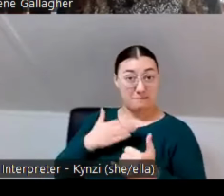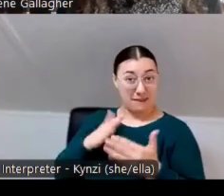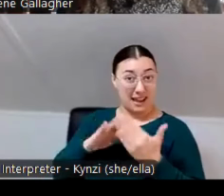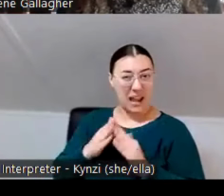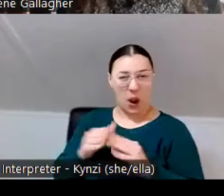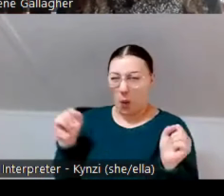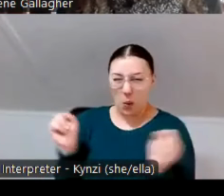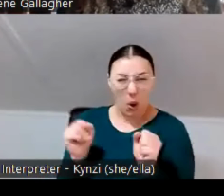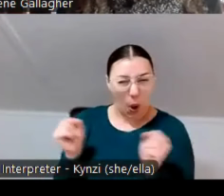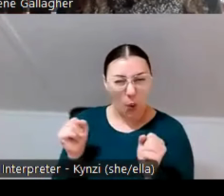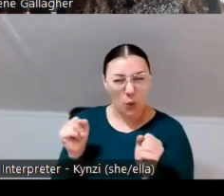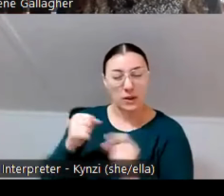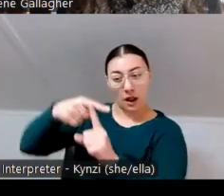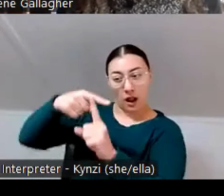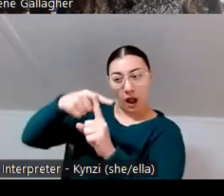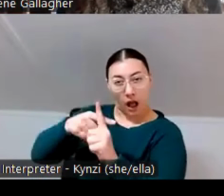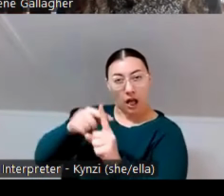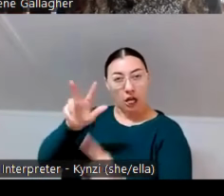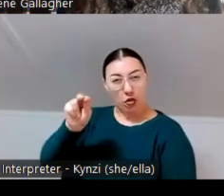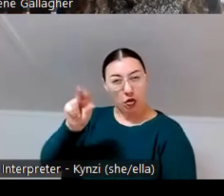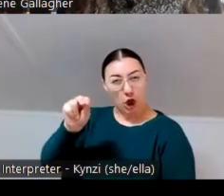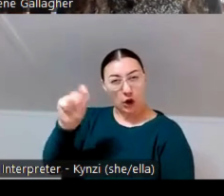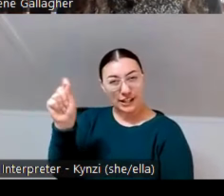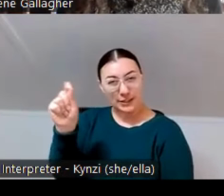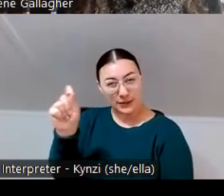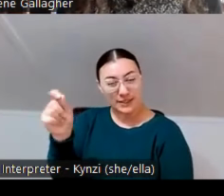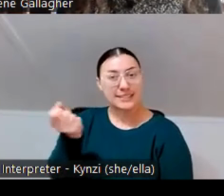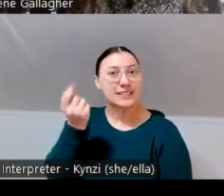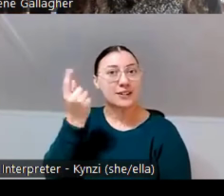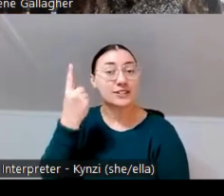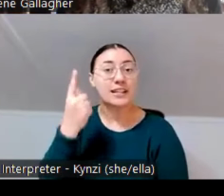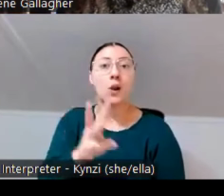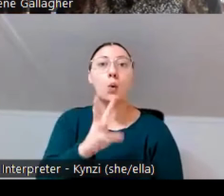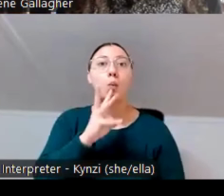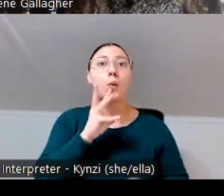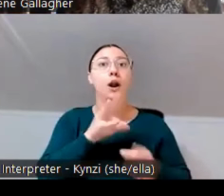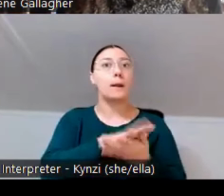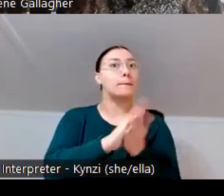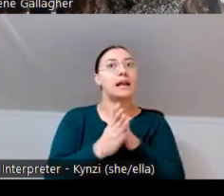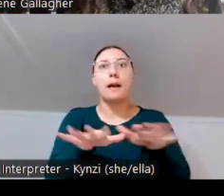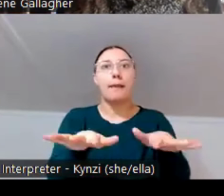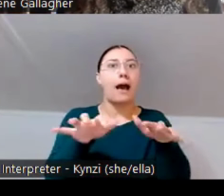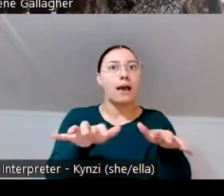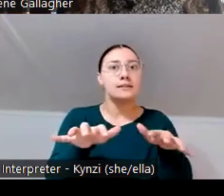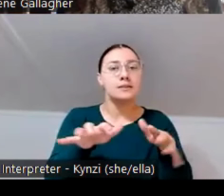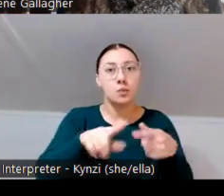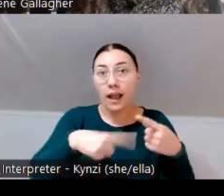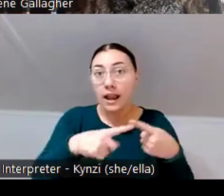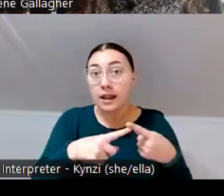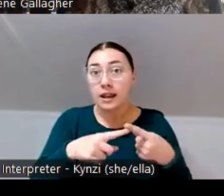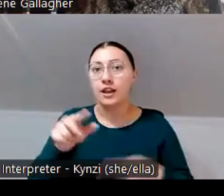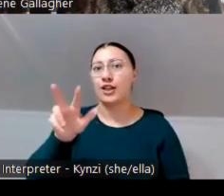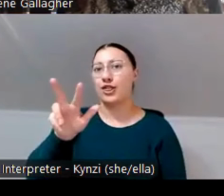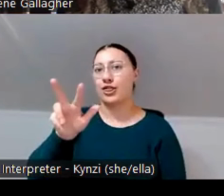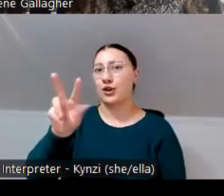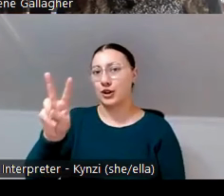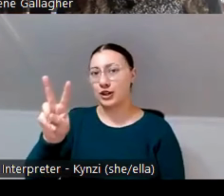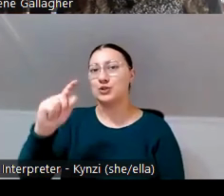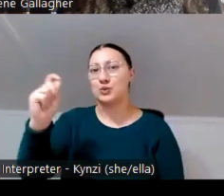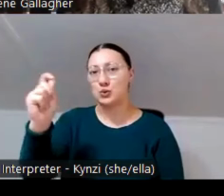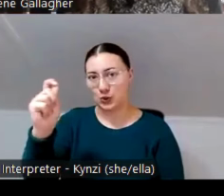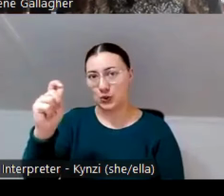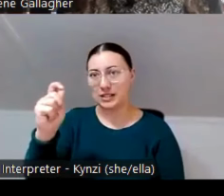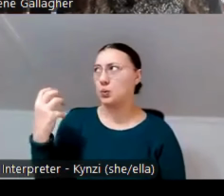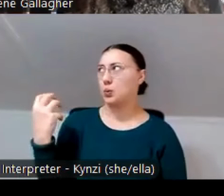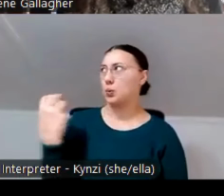at 32 degrees, so it's definitely freezing. The flag isn't moving very much, so the wind today